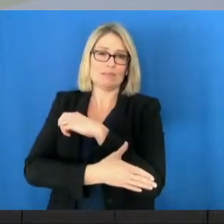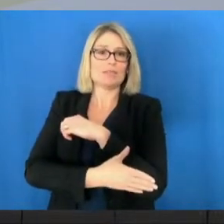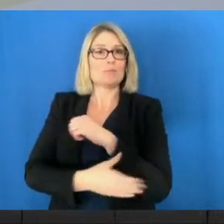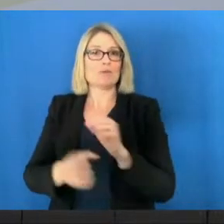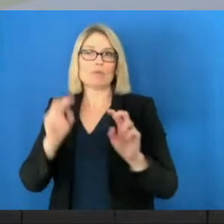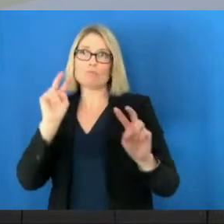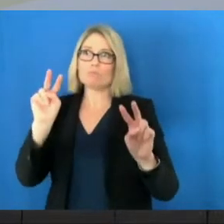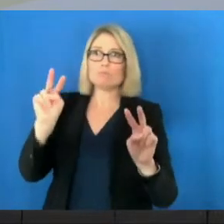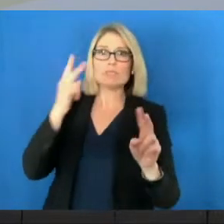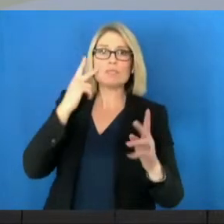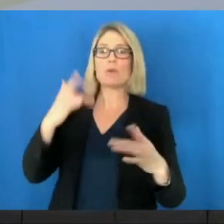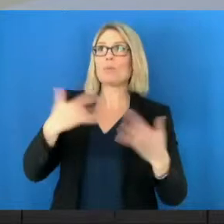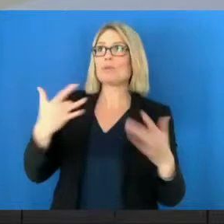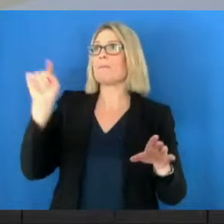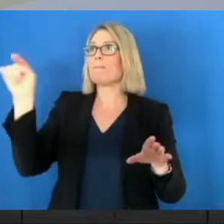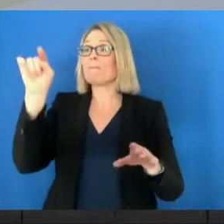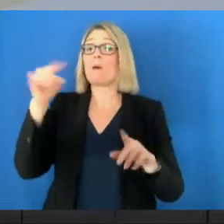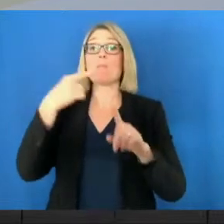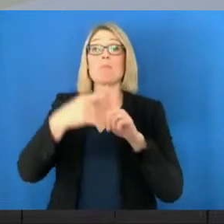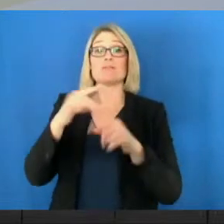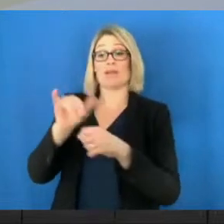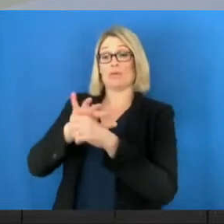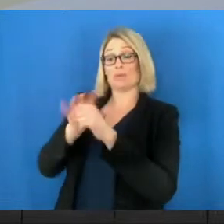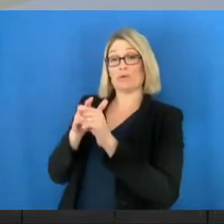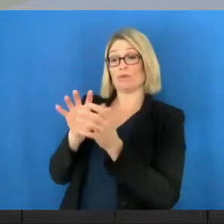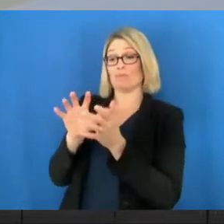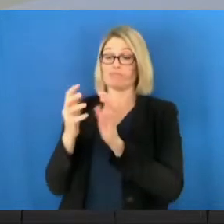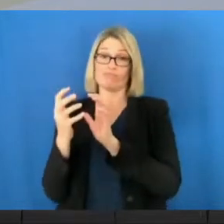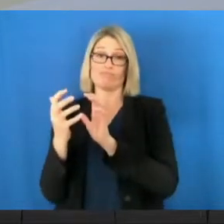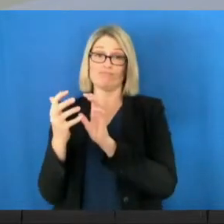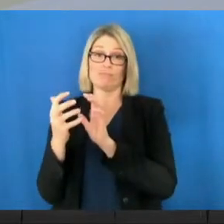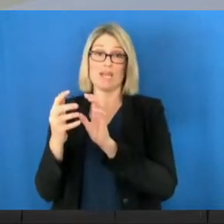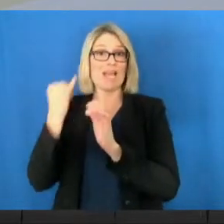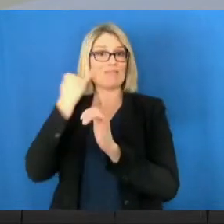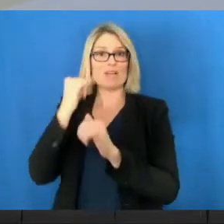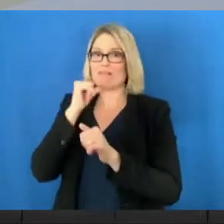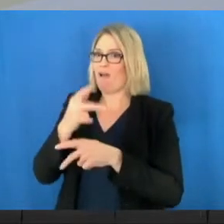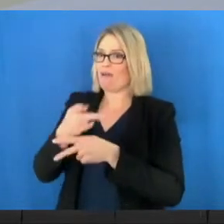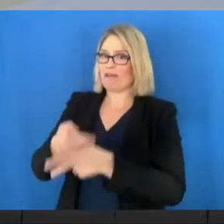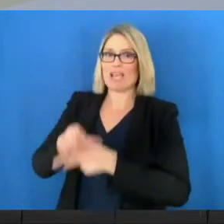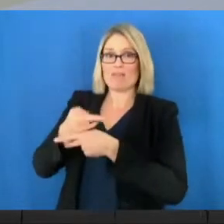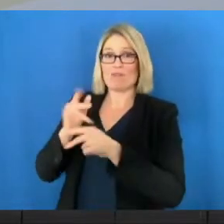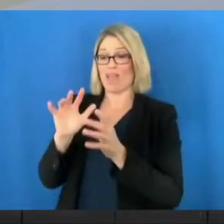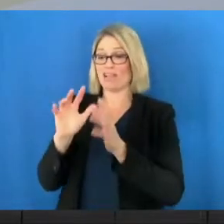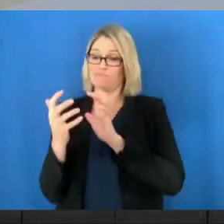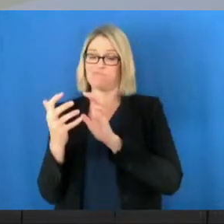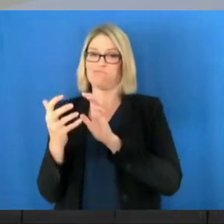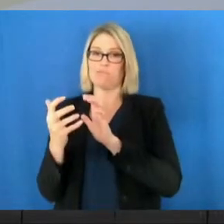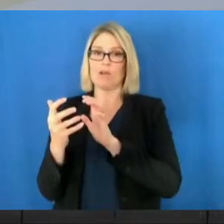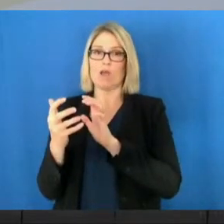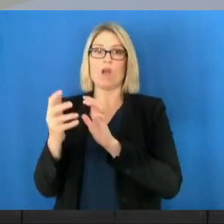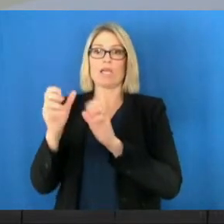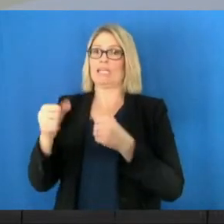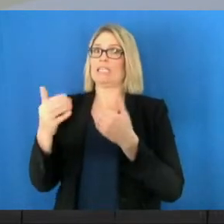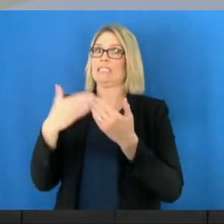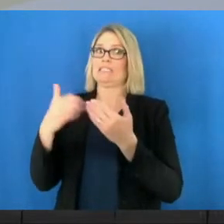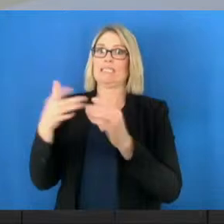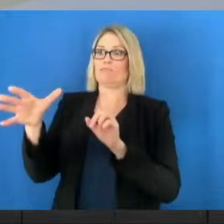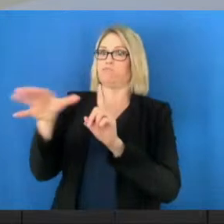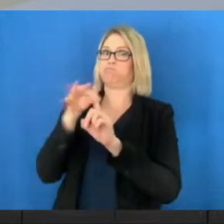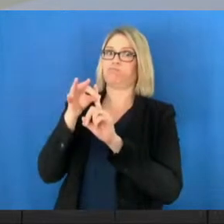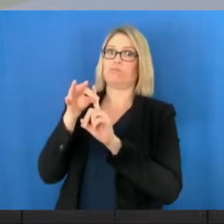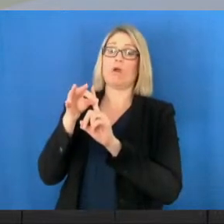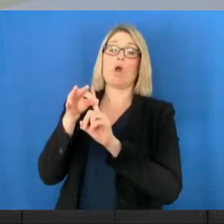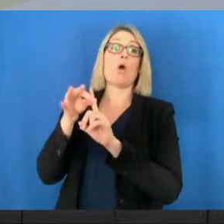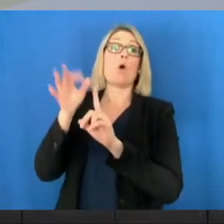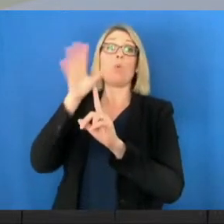interest what happens with the variant. We know that if we're not careful, the variant can take over as the dominant strain